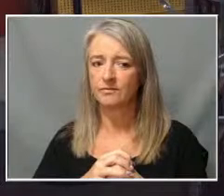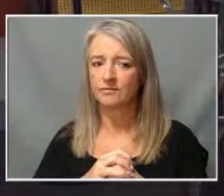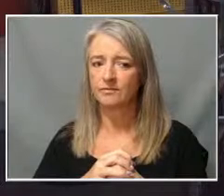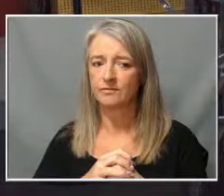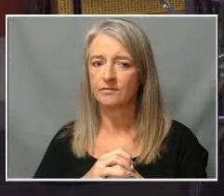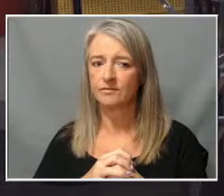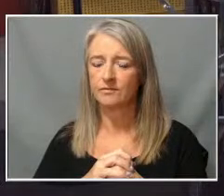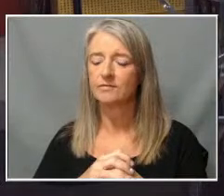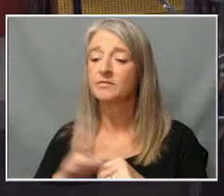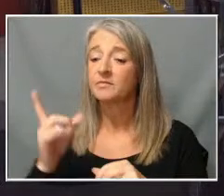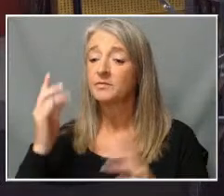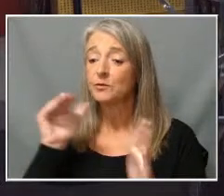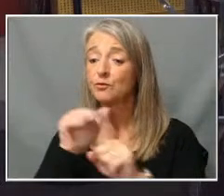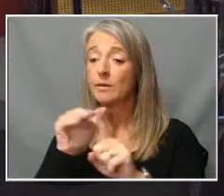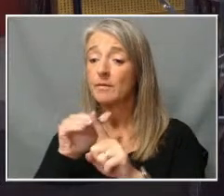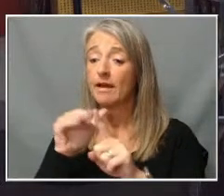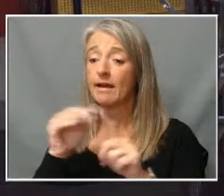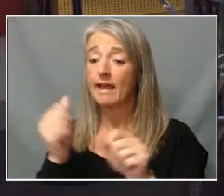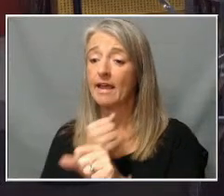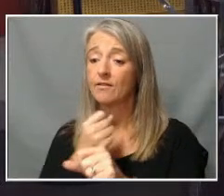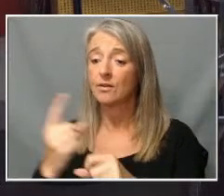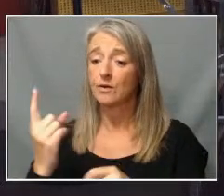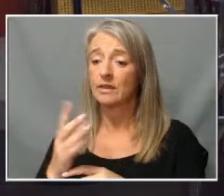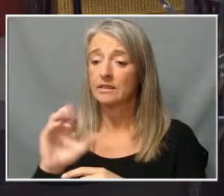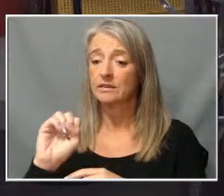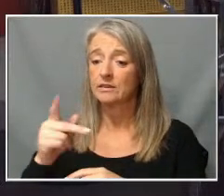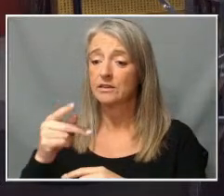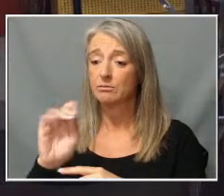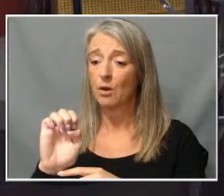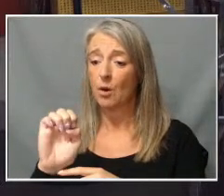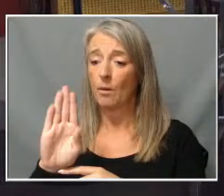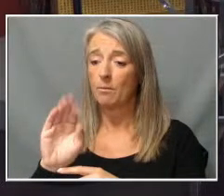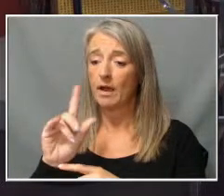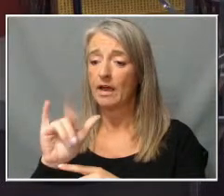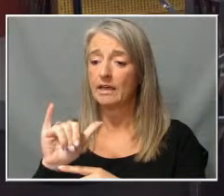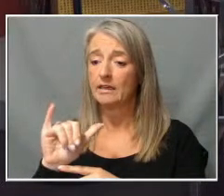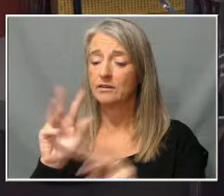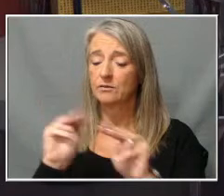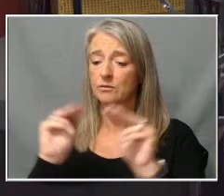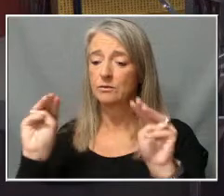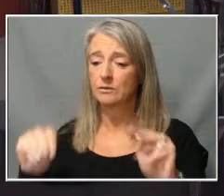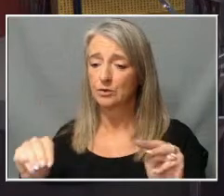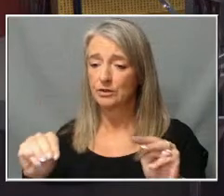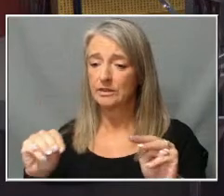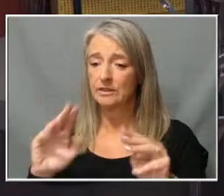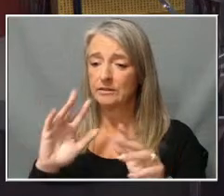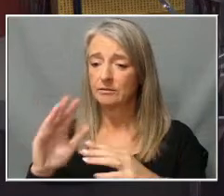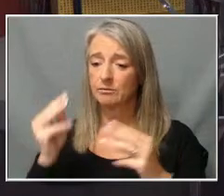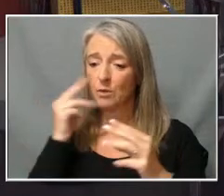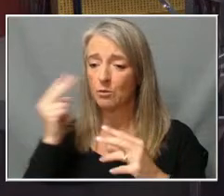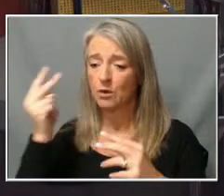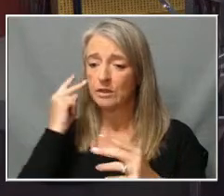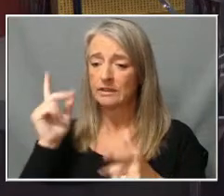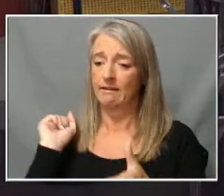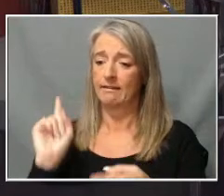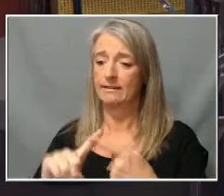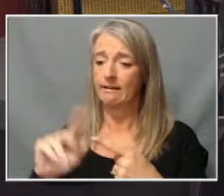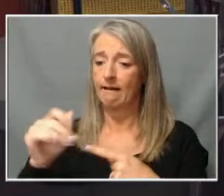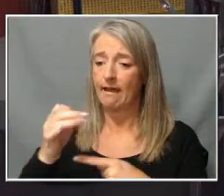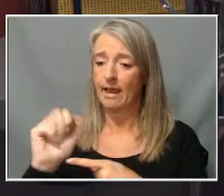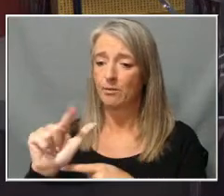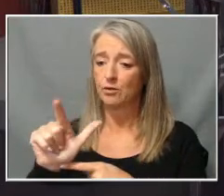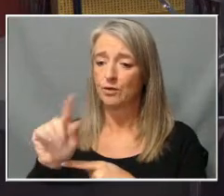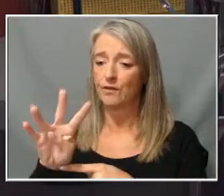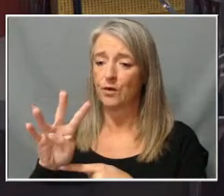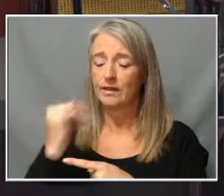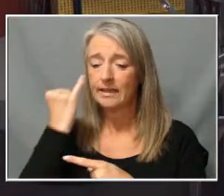And we want to remind everyone that Bespoke Bodies will be here at the National World War I Museum and Memorial until April 24th. So if you can, please